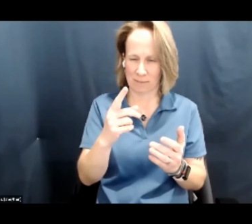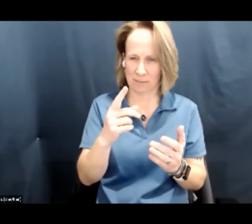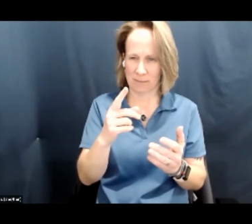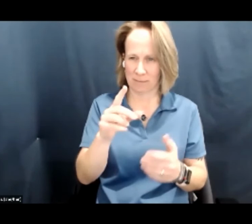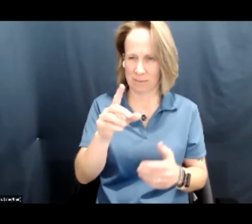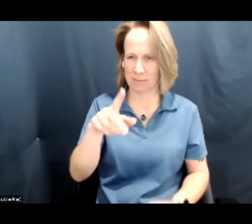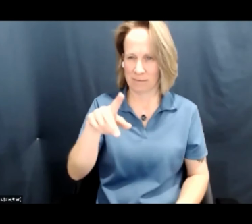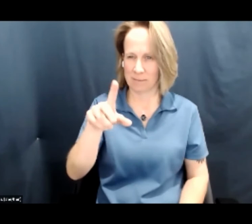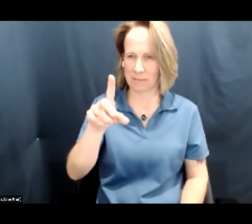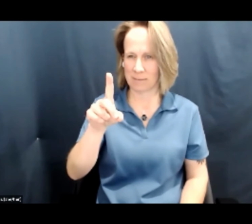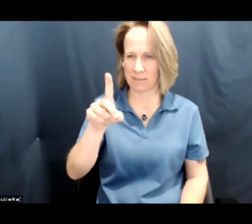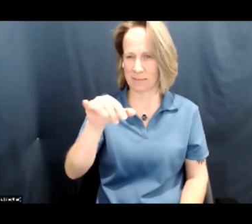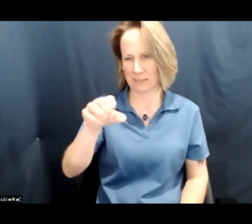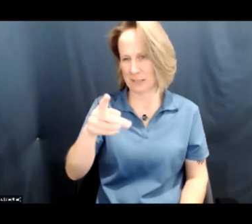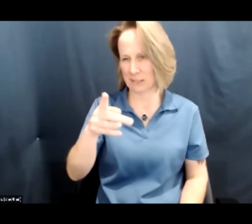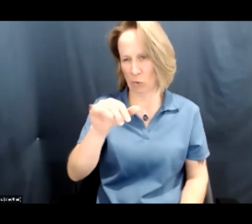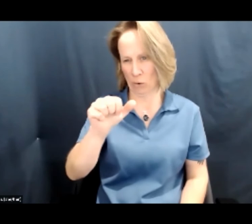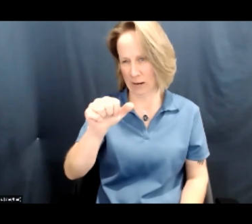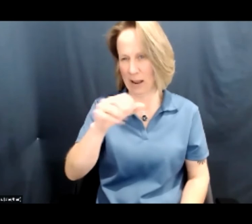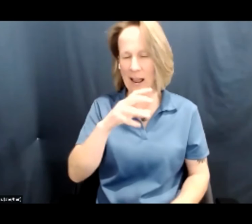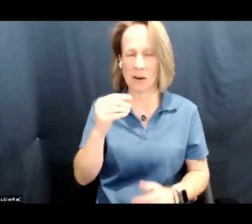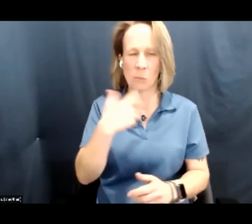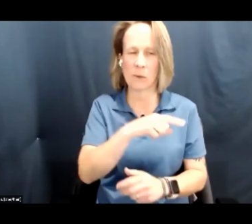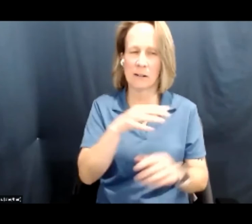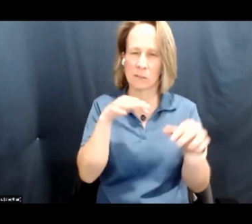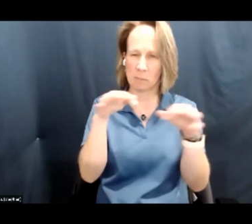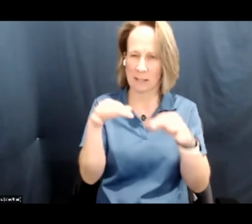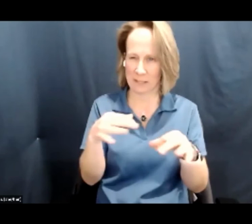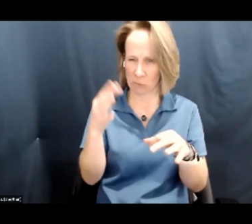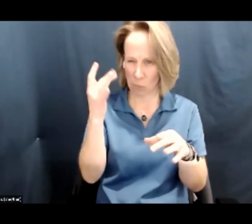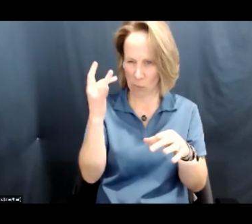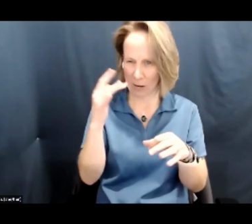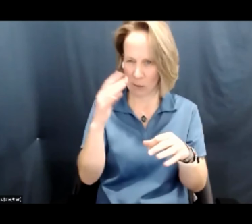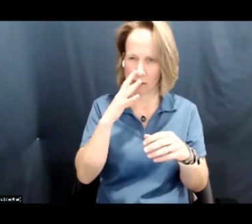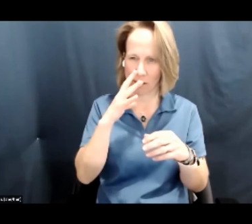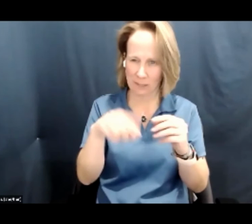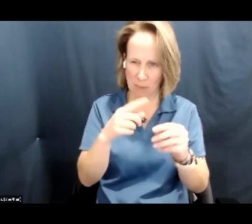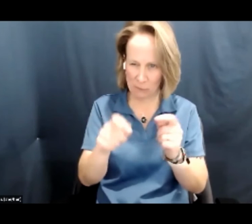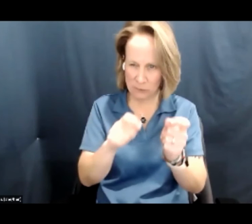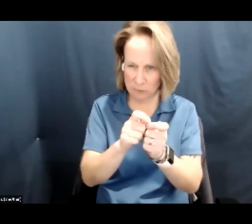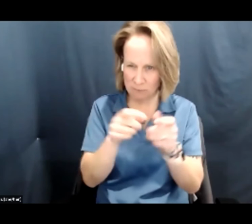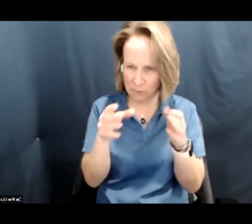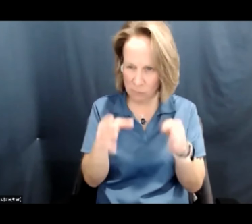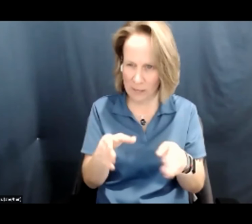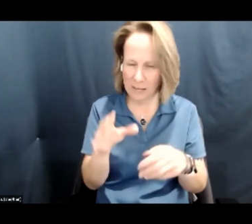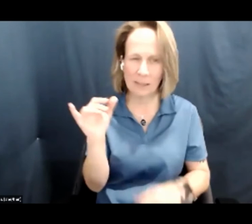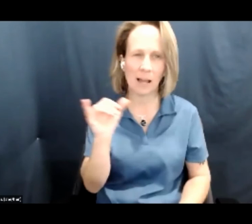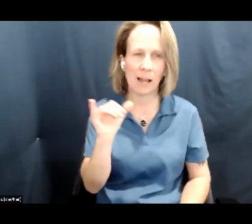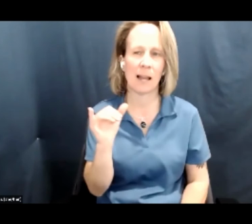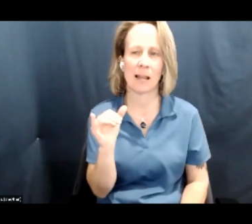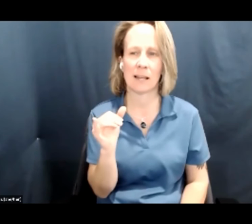might be talking about things in a particular way, right? Like,